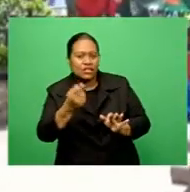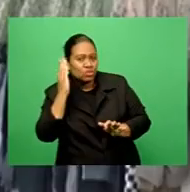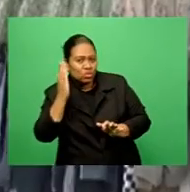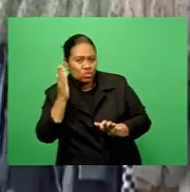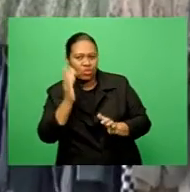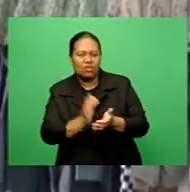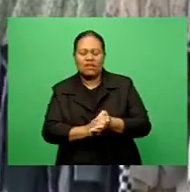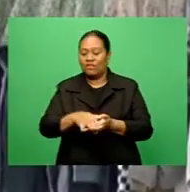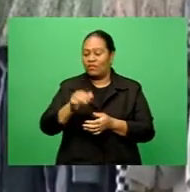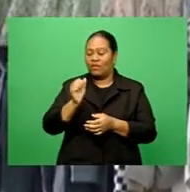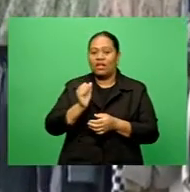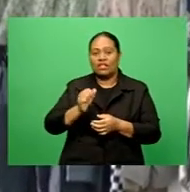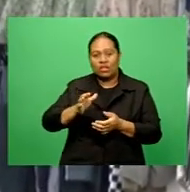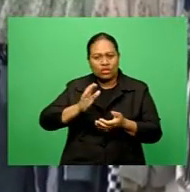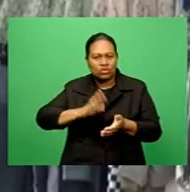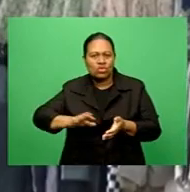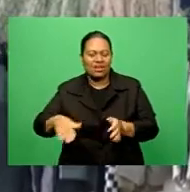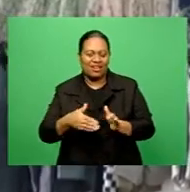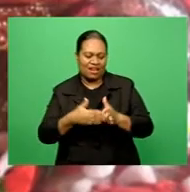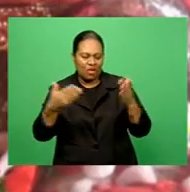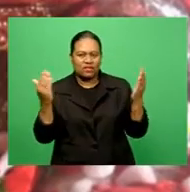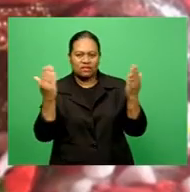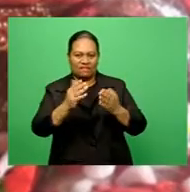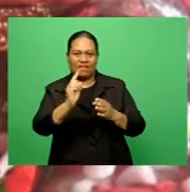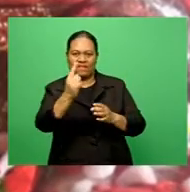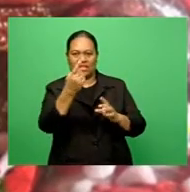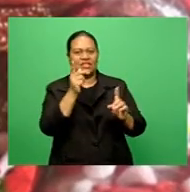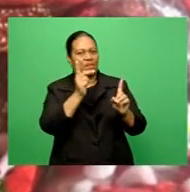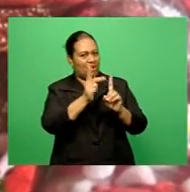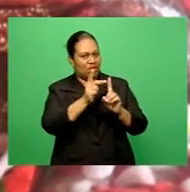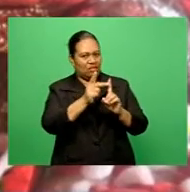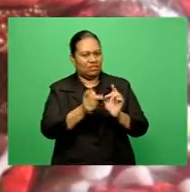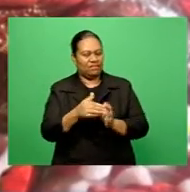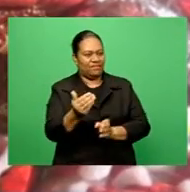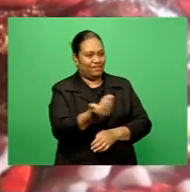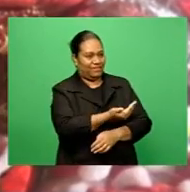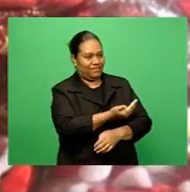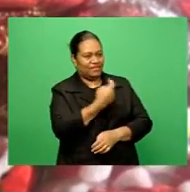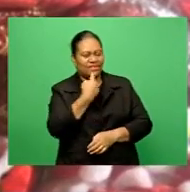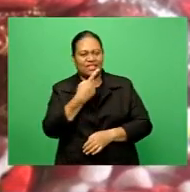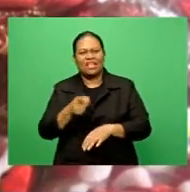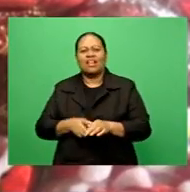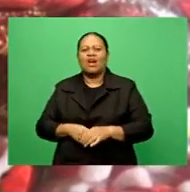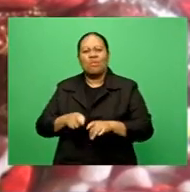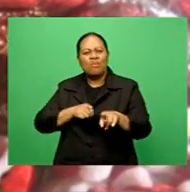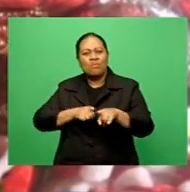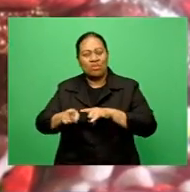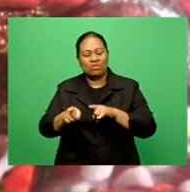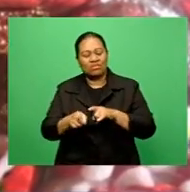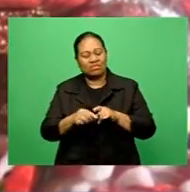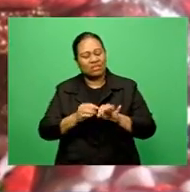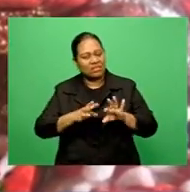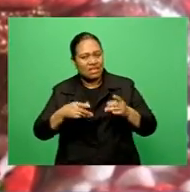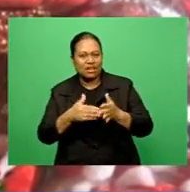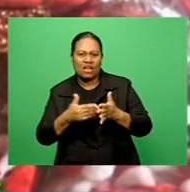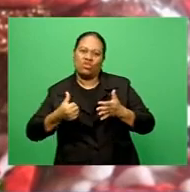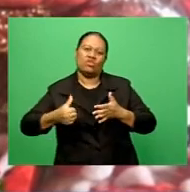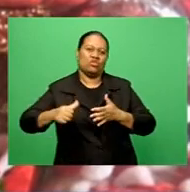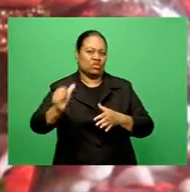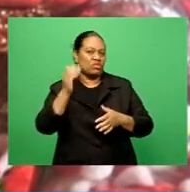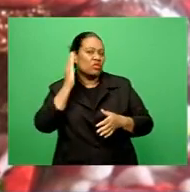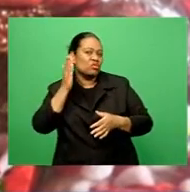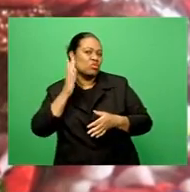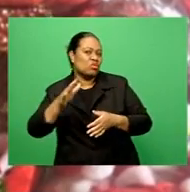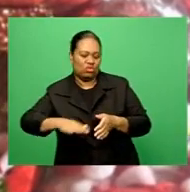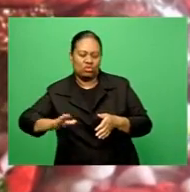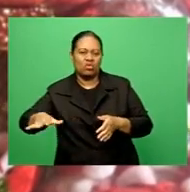his children is his first priority. Every Christmas we don't spend much money on Christmas thing. I just spend it for the